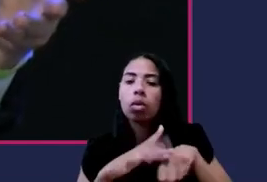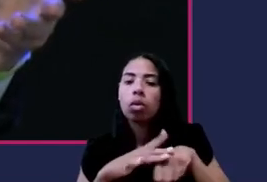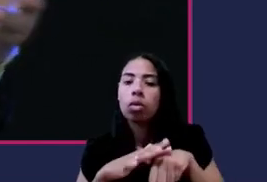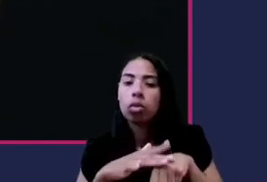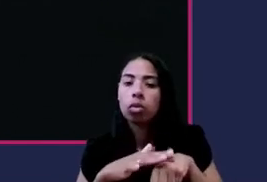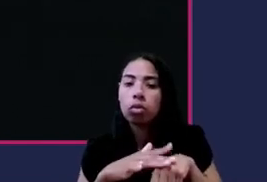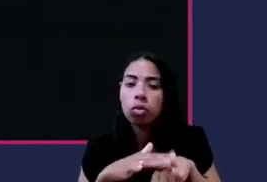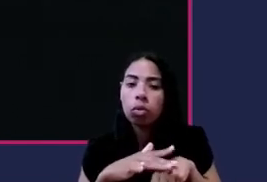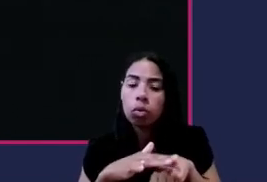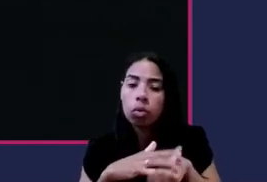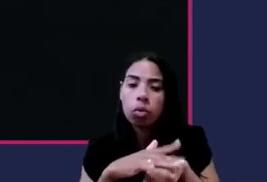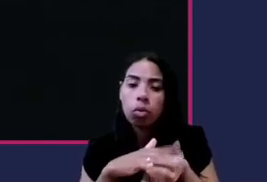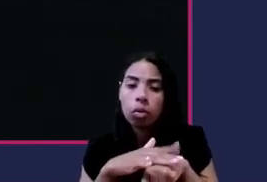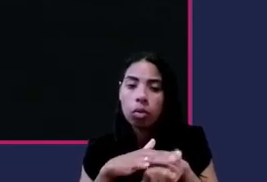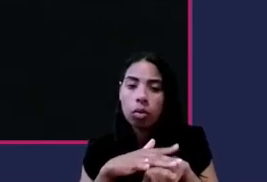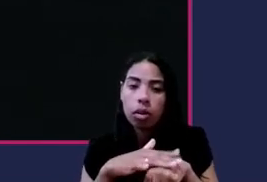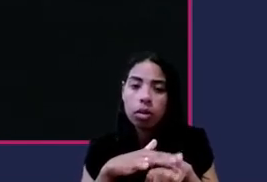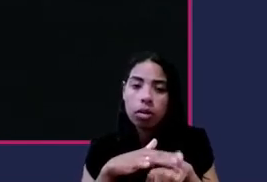had